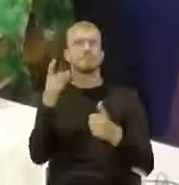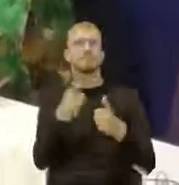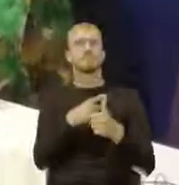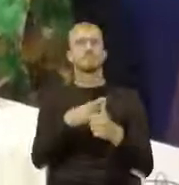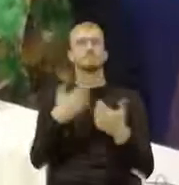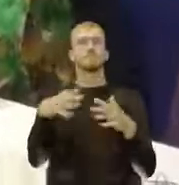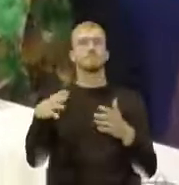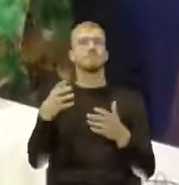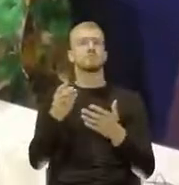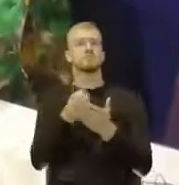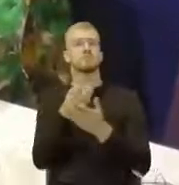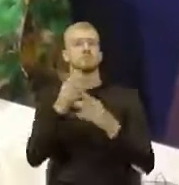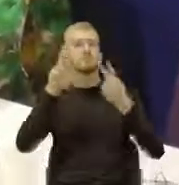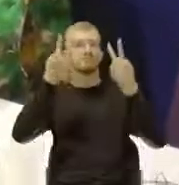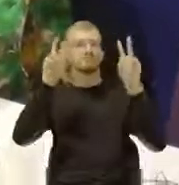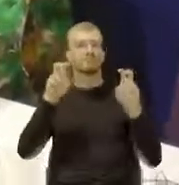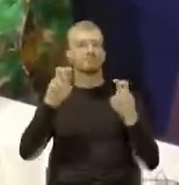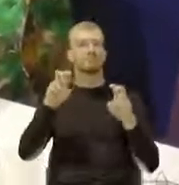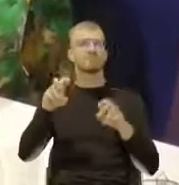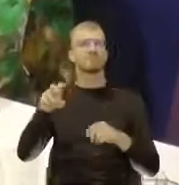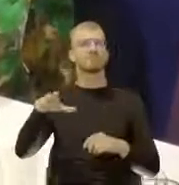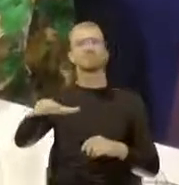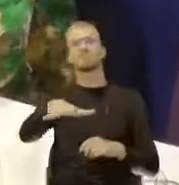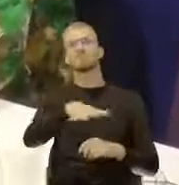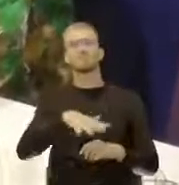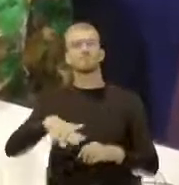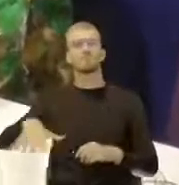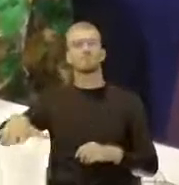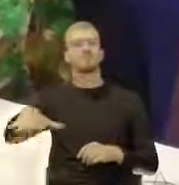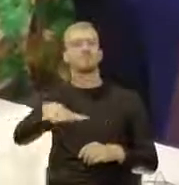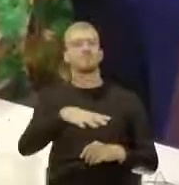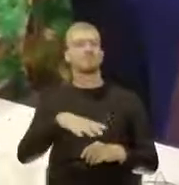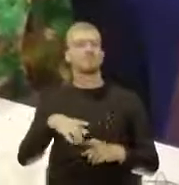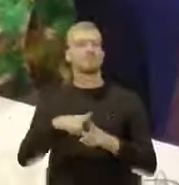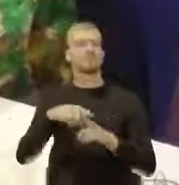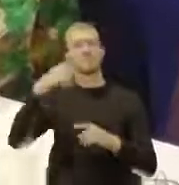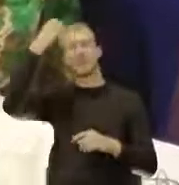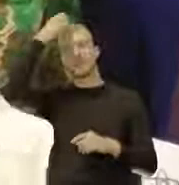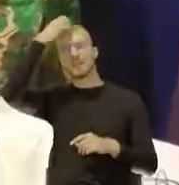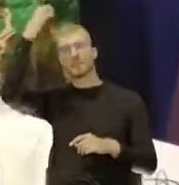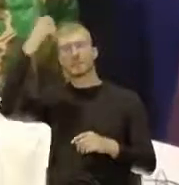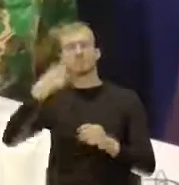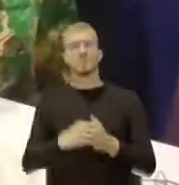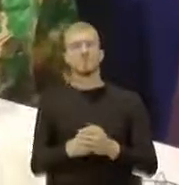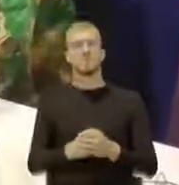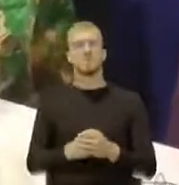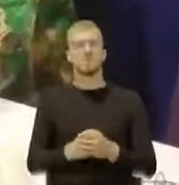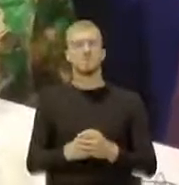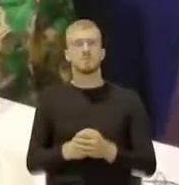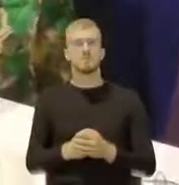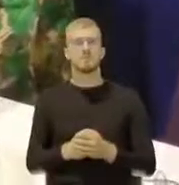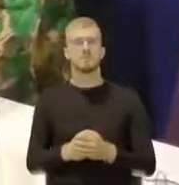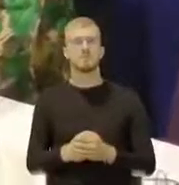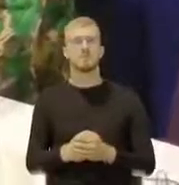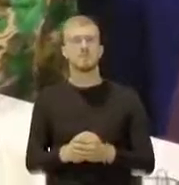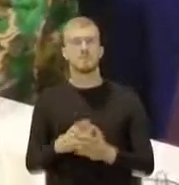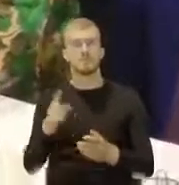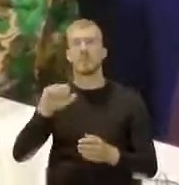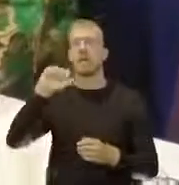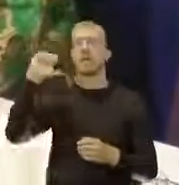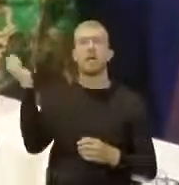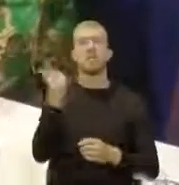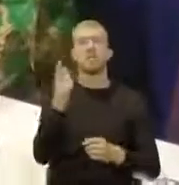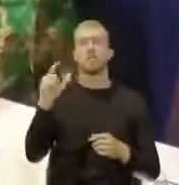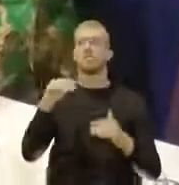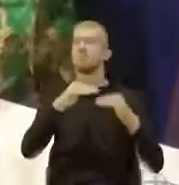all local and regional governments are equal. They are not equally resourced. They are not equally empowered. They